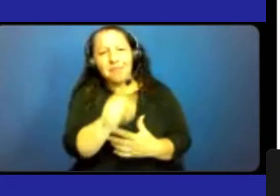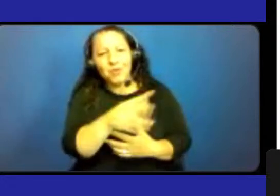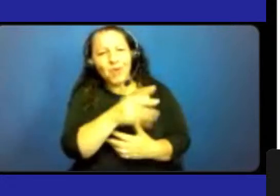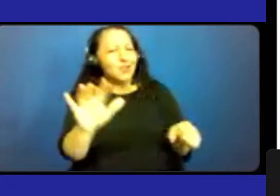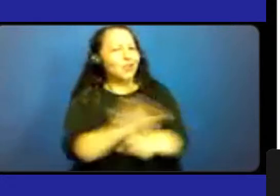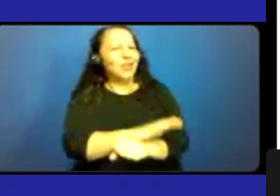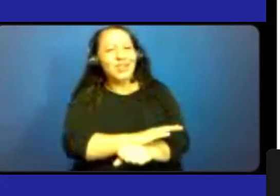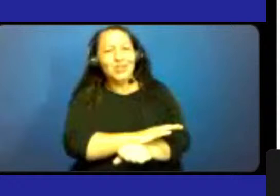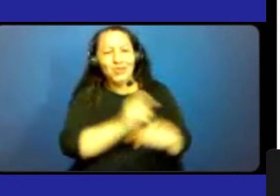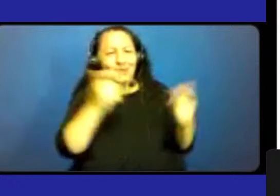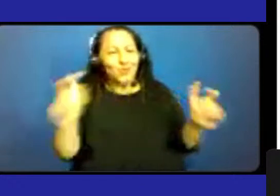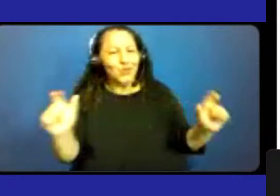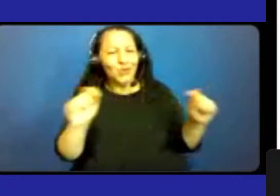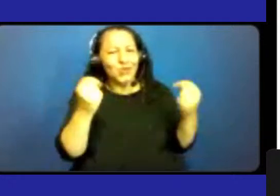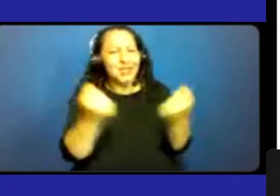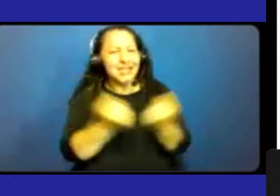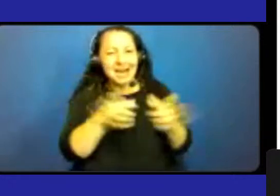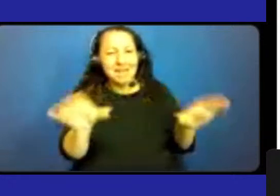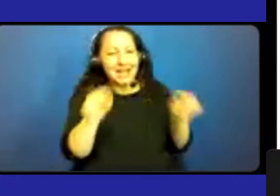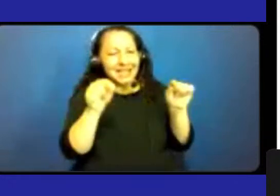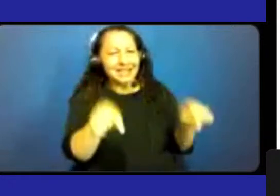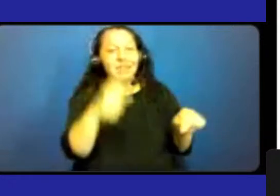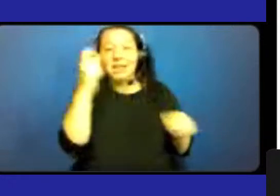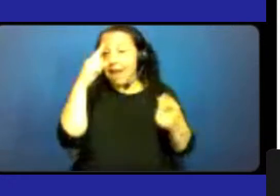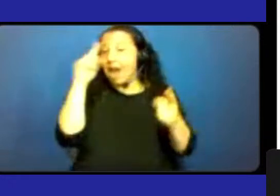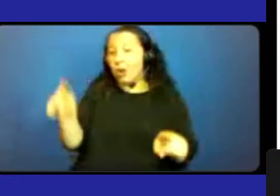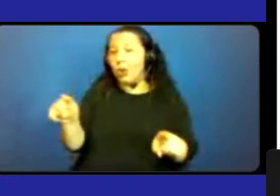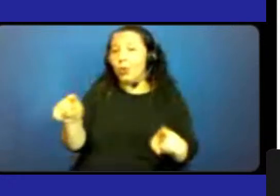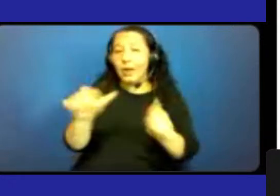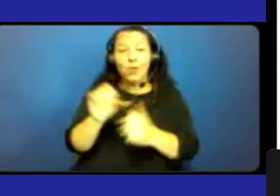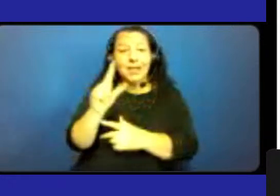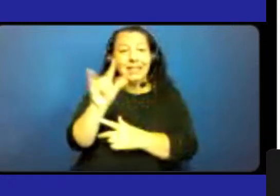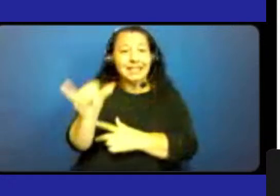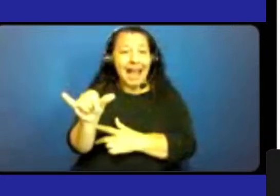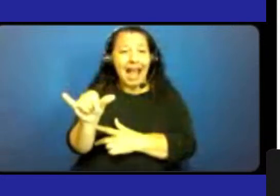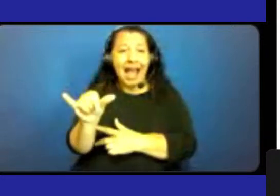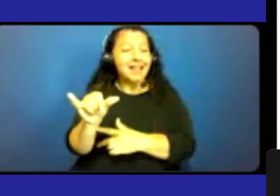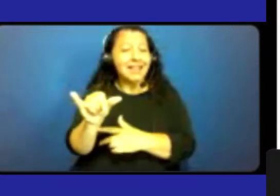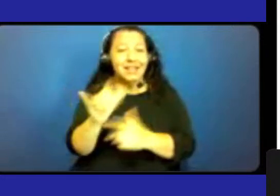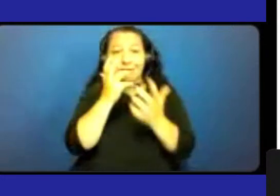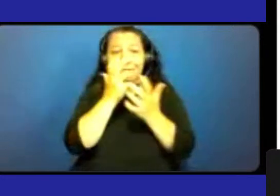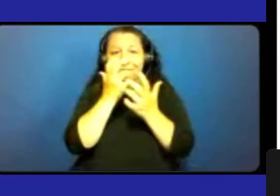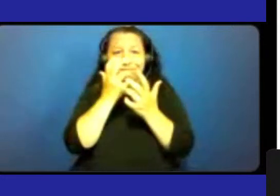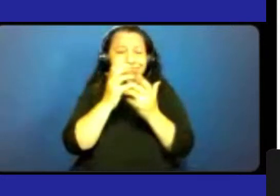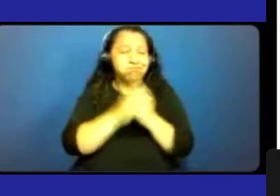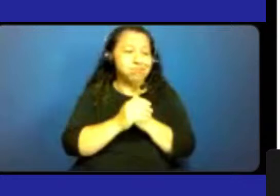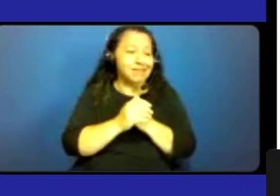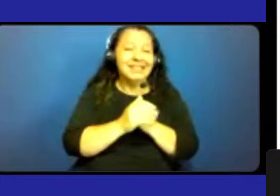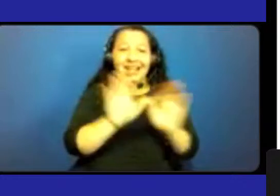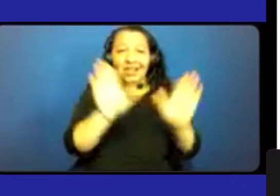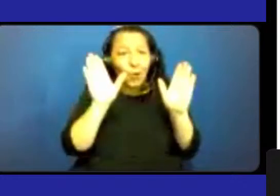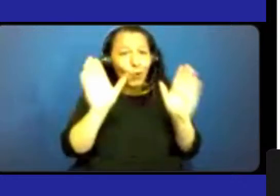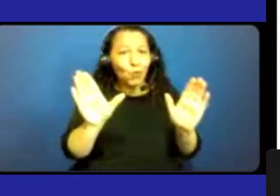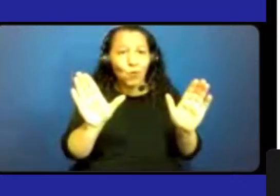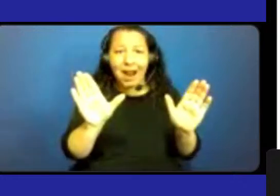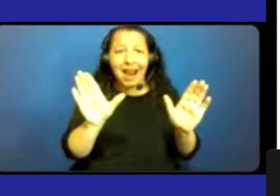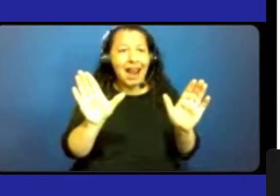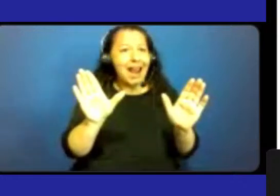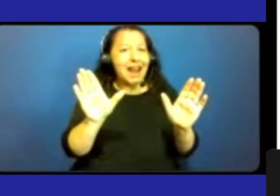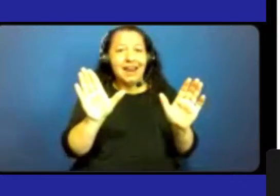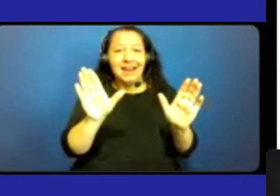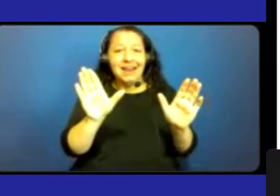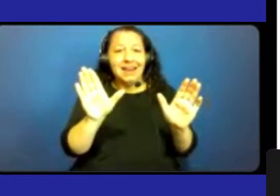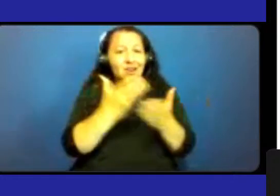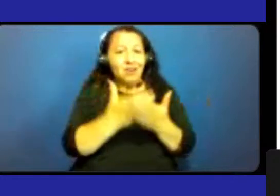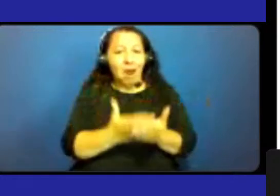that did this, because I agree with Sally. It is just a great document to understand the